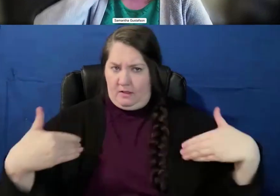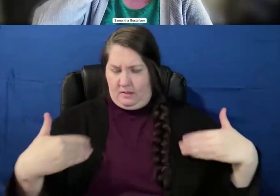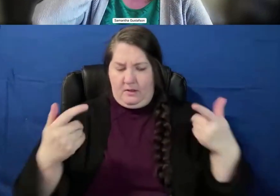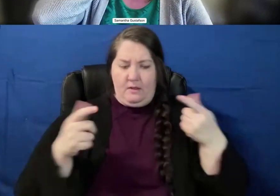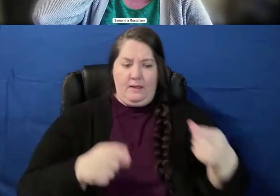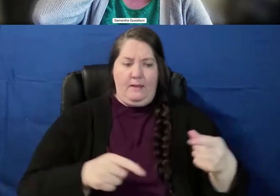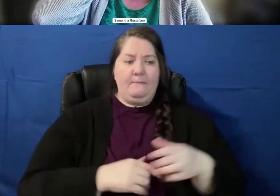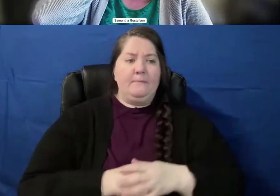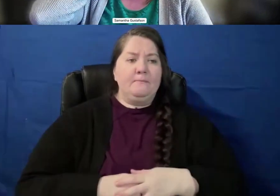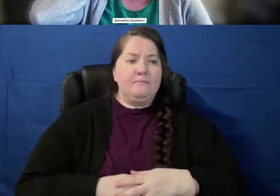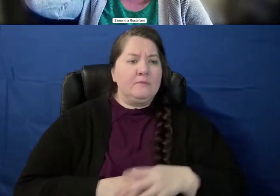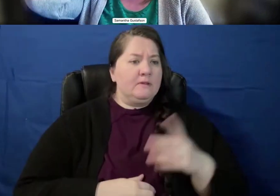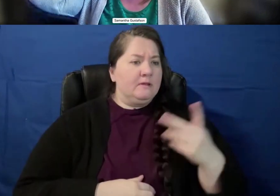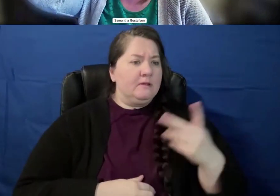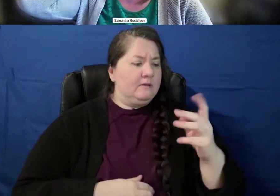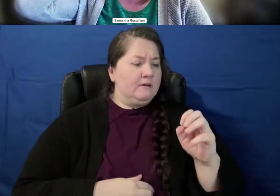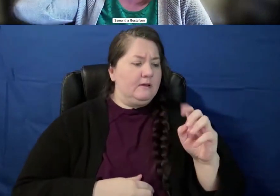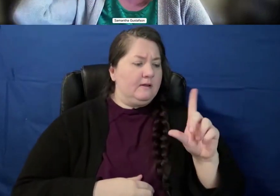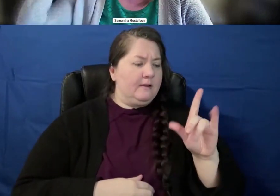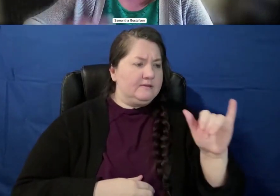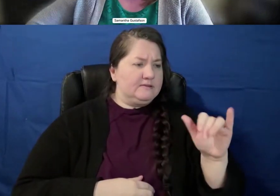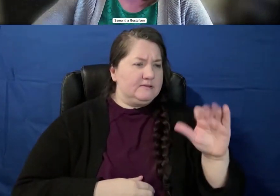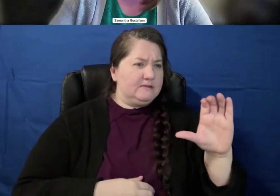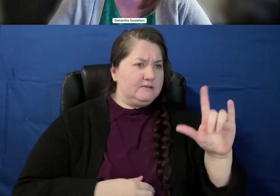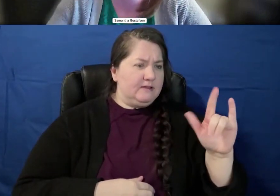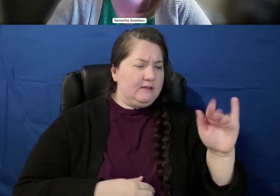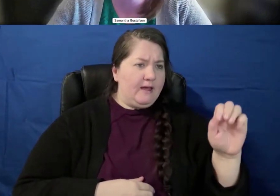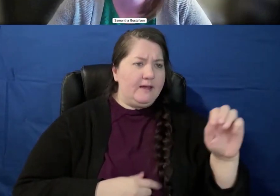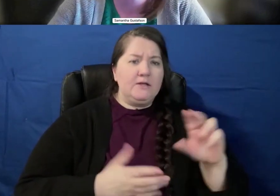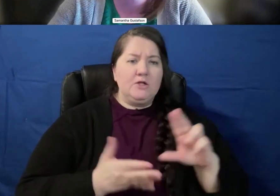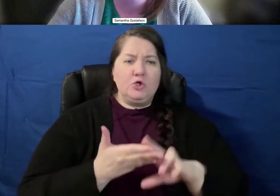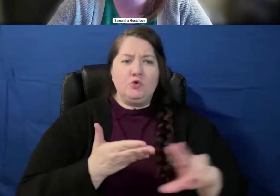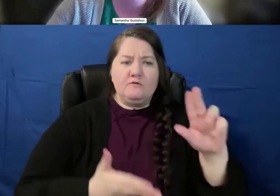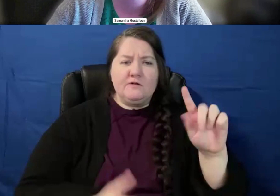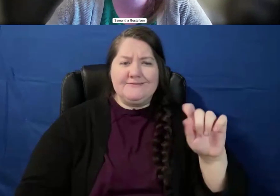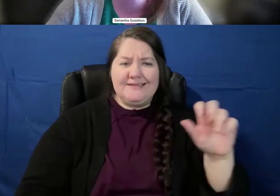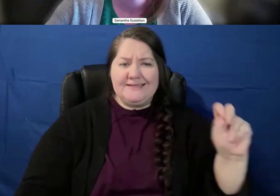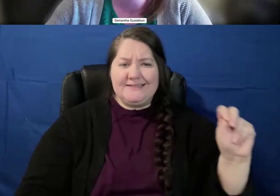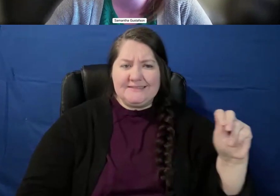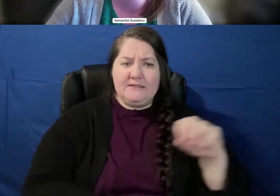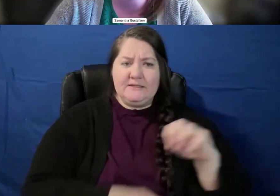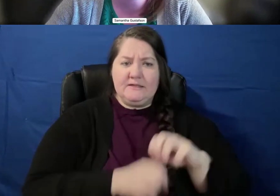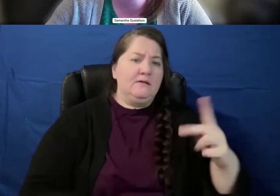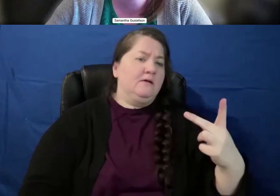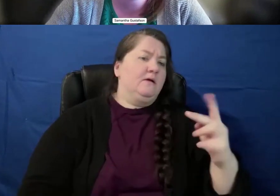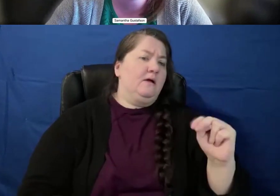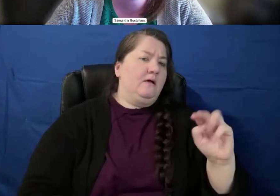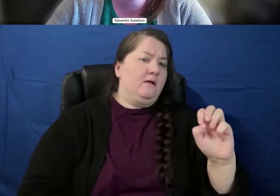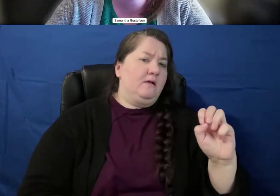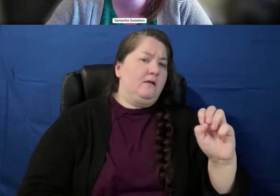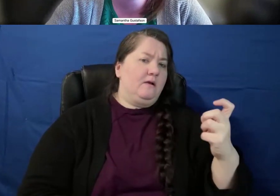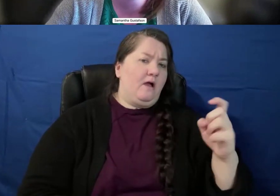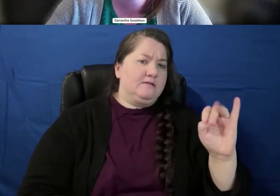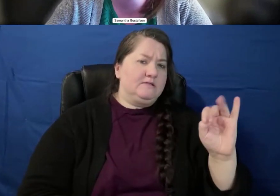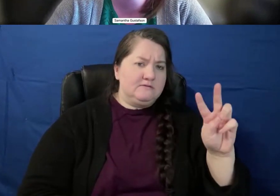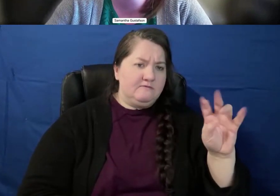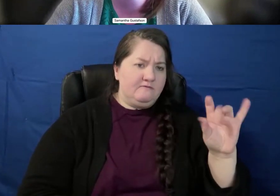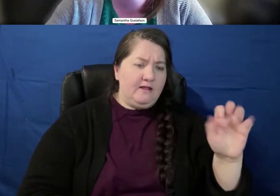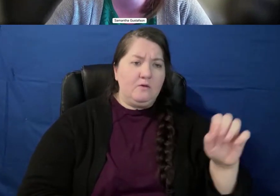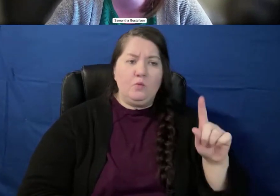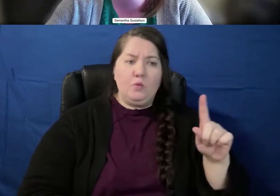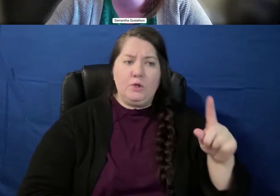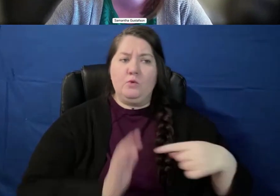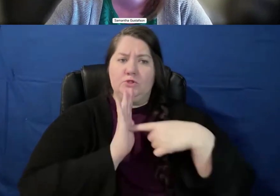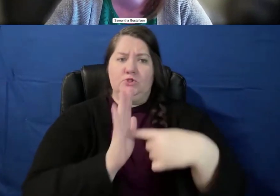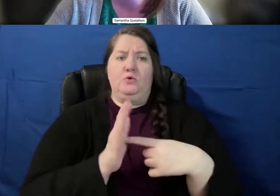There's Kelsey Klein is at University of Tennessee, Knoxville, I believe, and we're going to talk about some data she shared